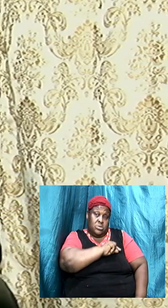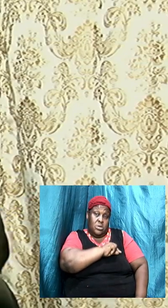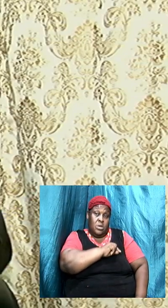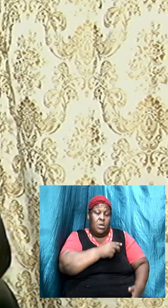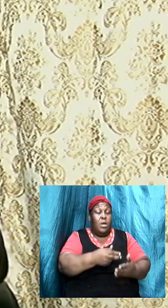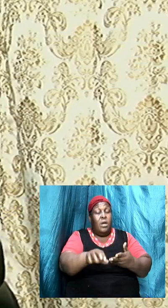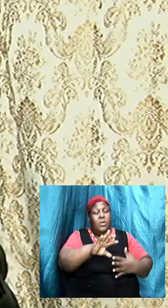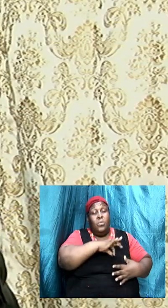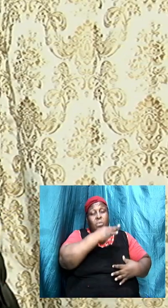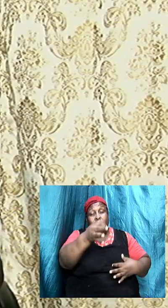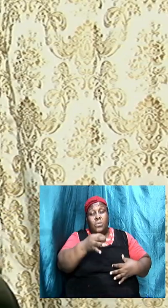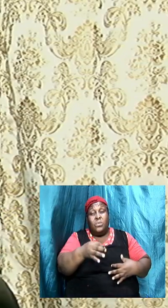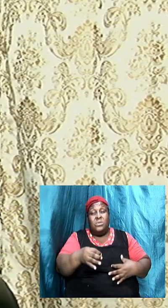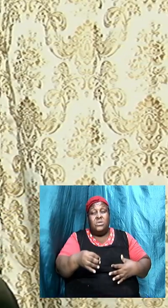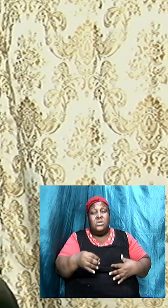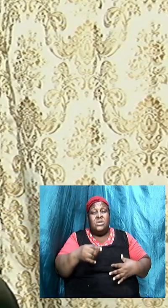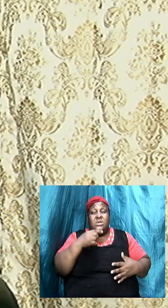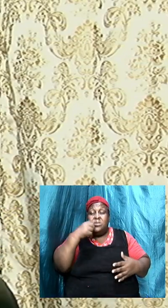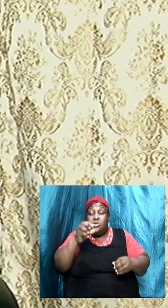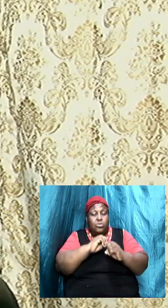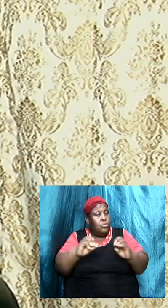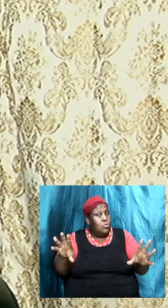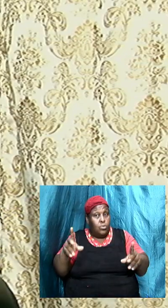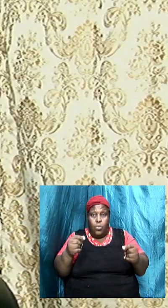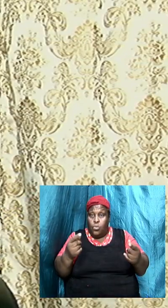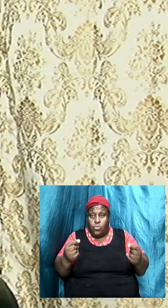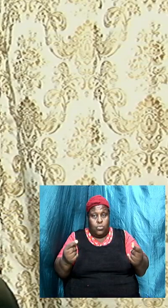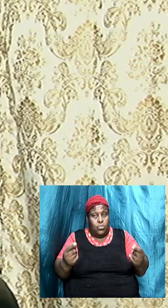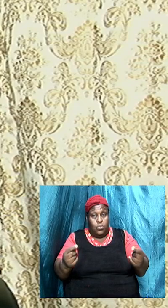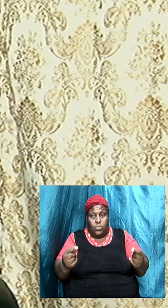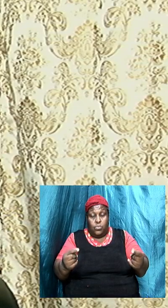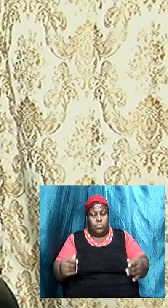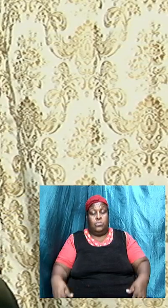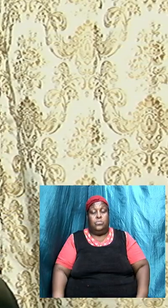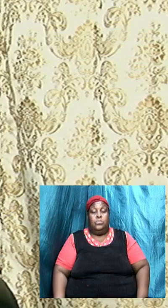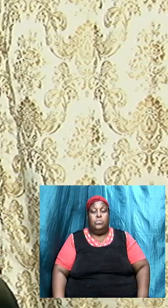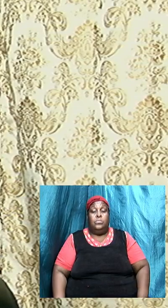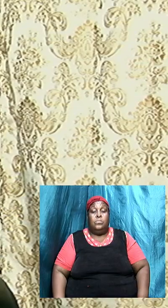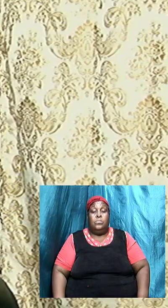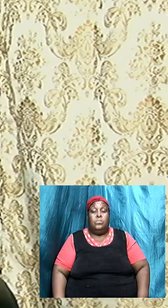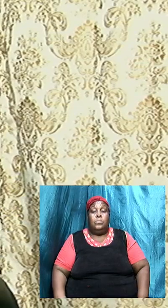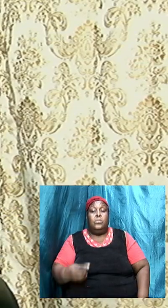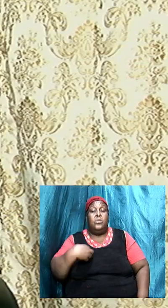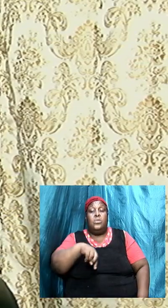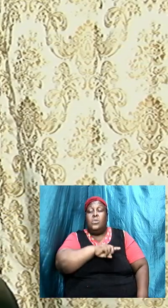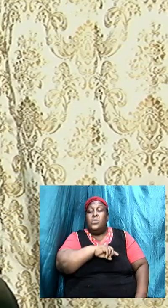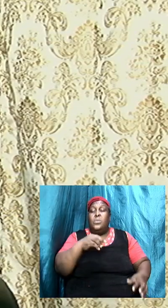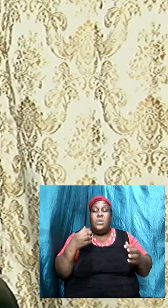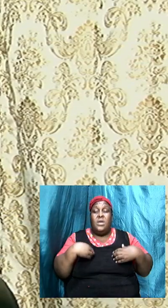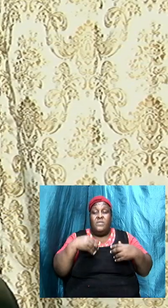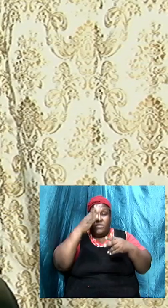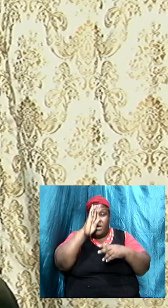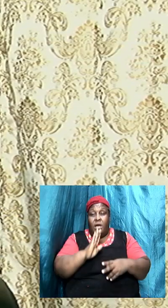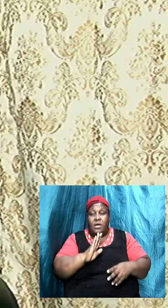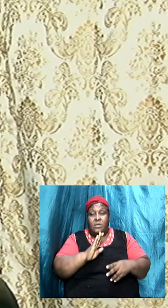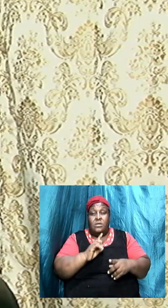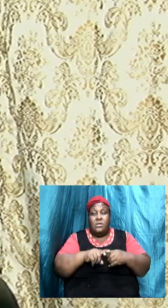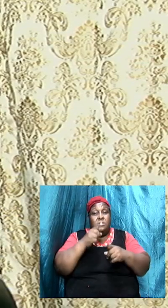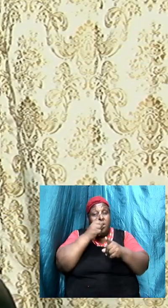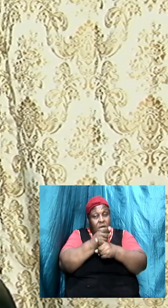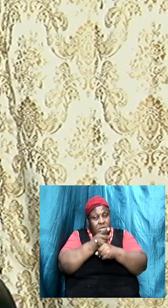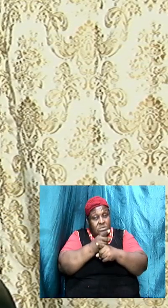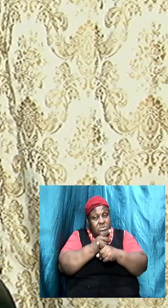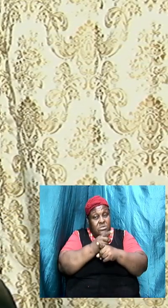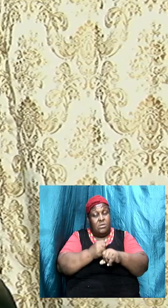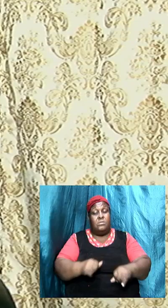and the Holy Ghost convict us and say don't do it, then we have got to answer to.